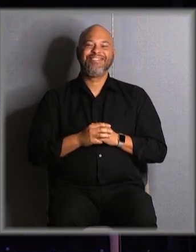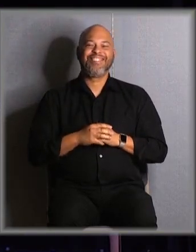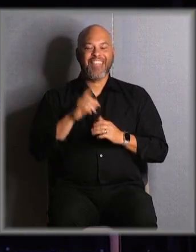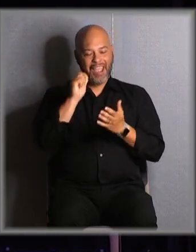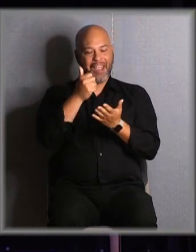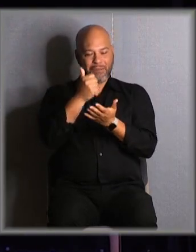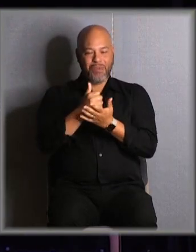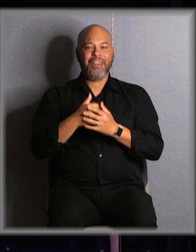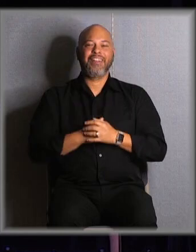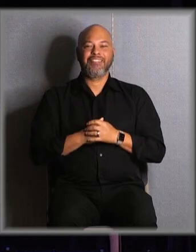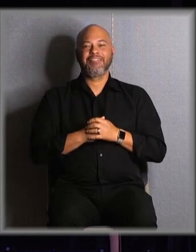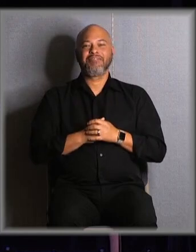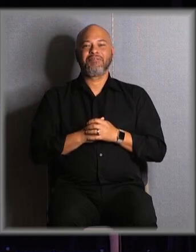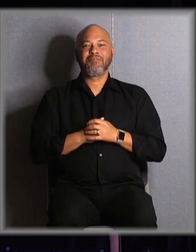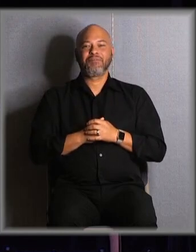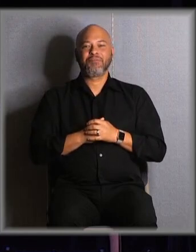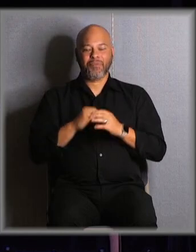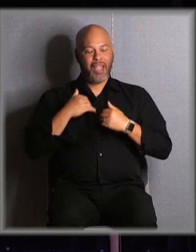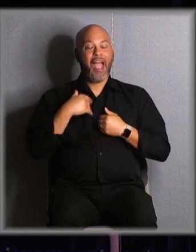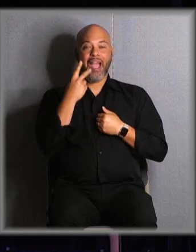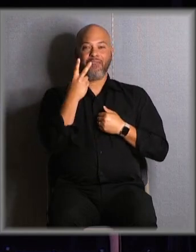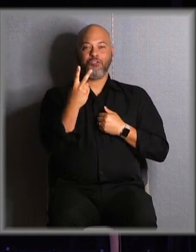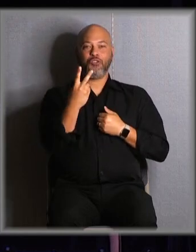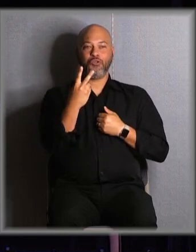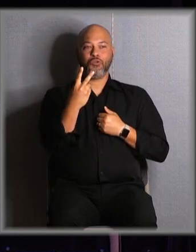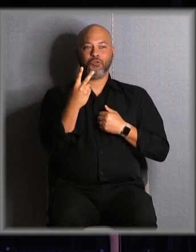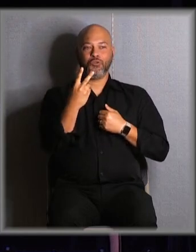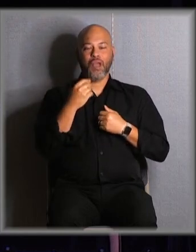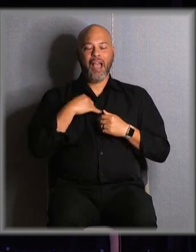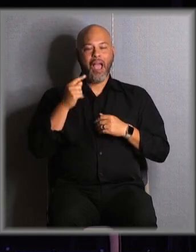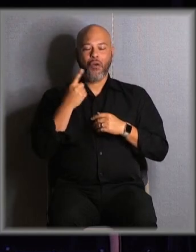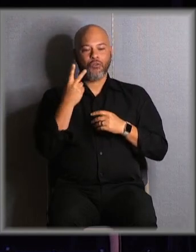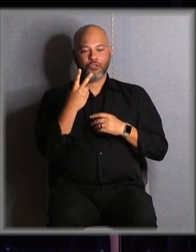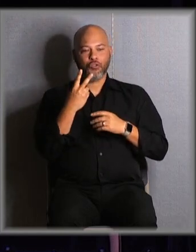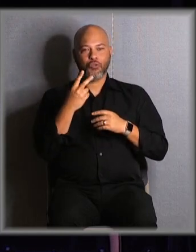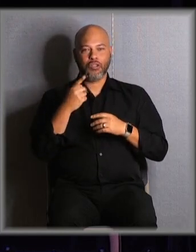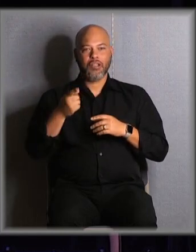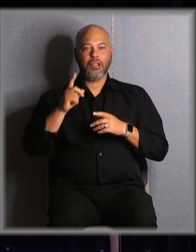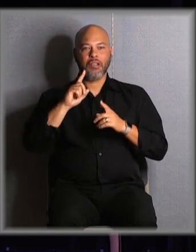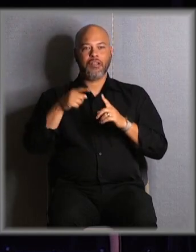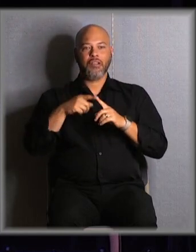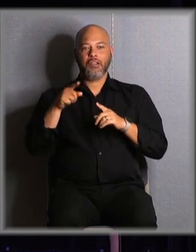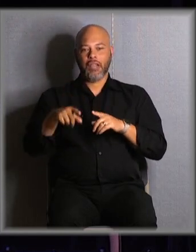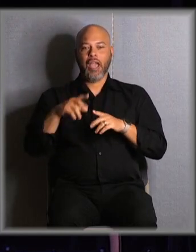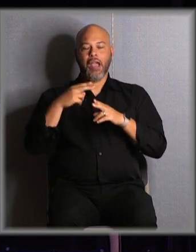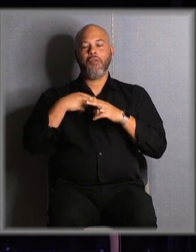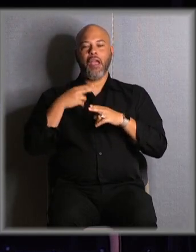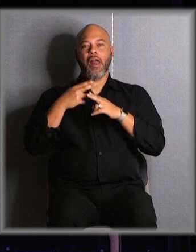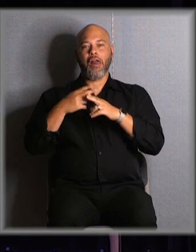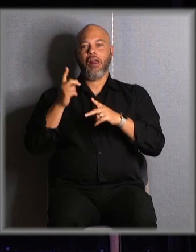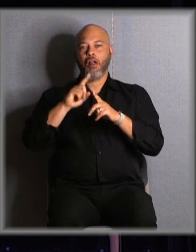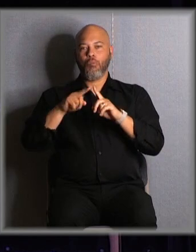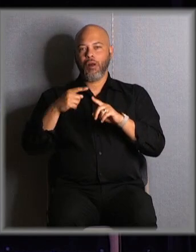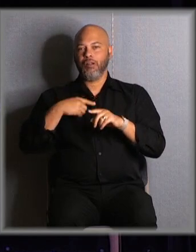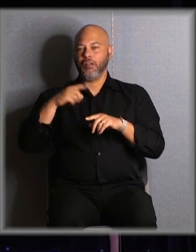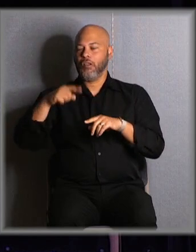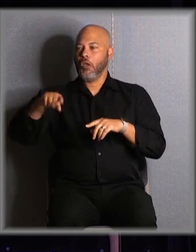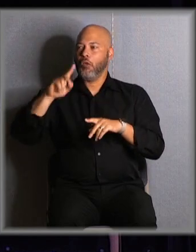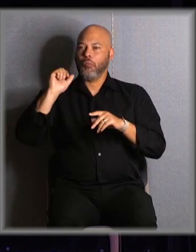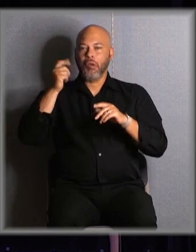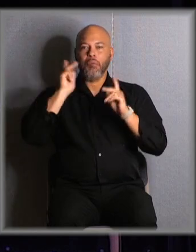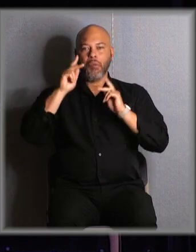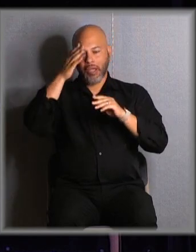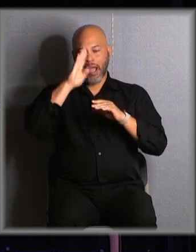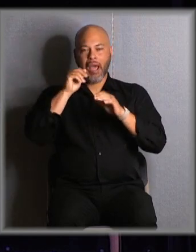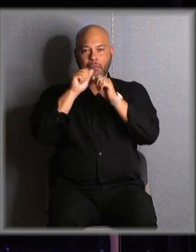Amen. That's what I have two little ones. I always say they Wynnites, but they're two little white guys that came that God